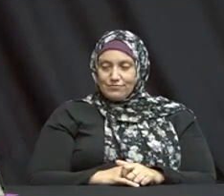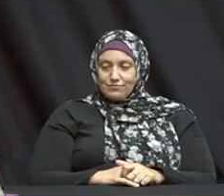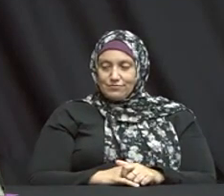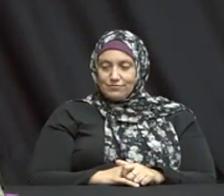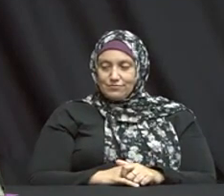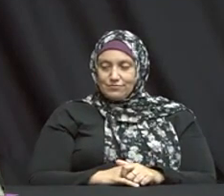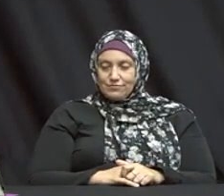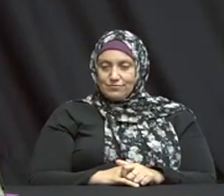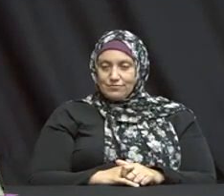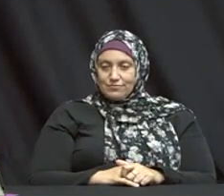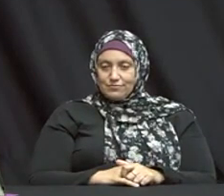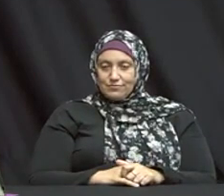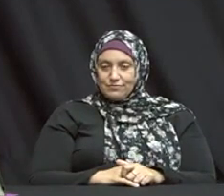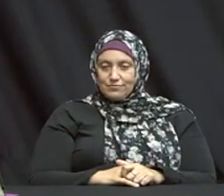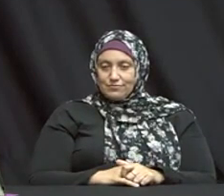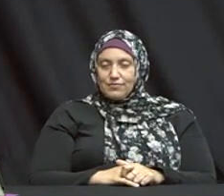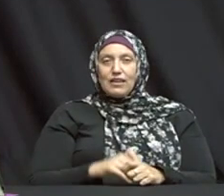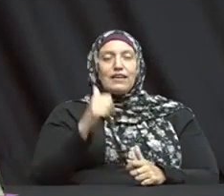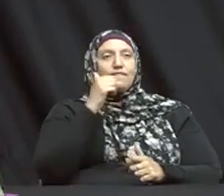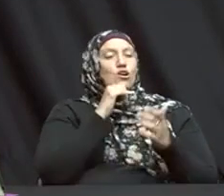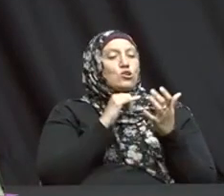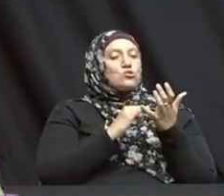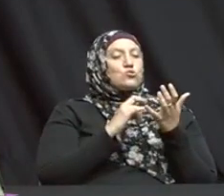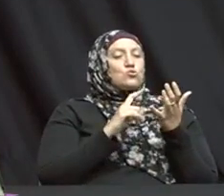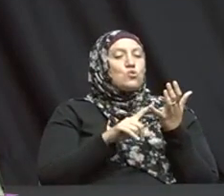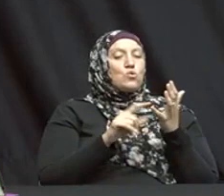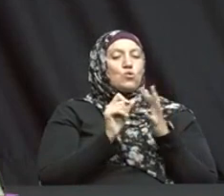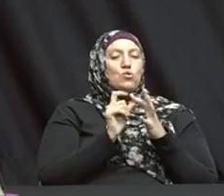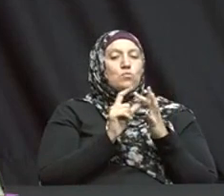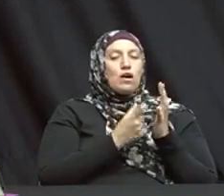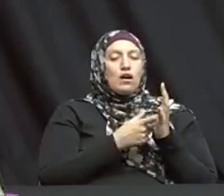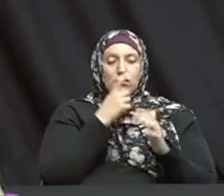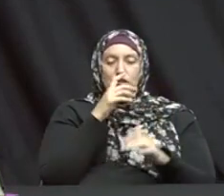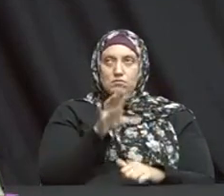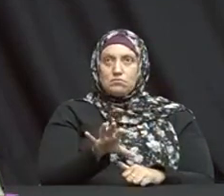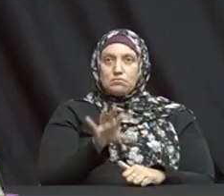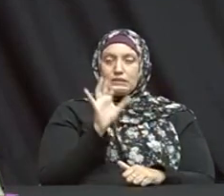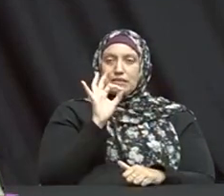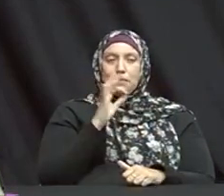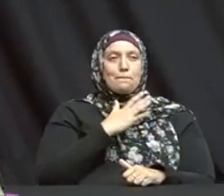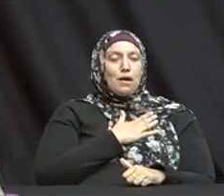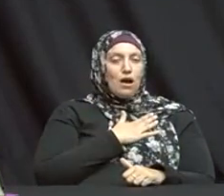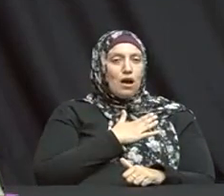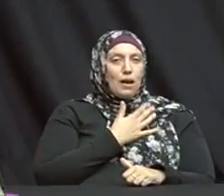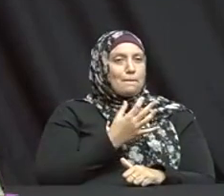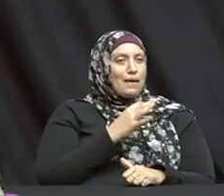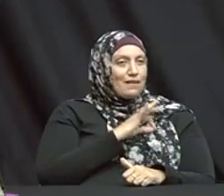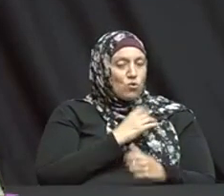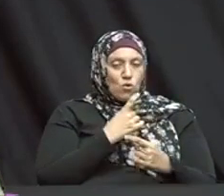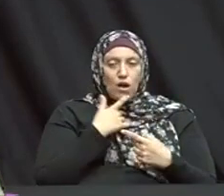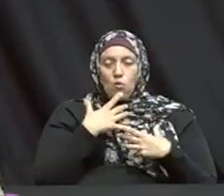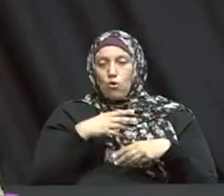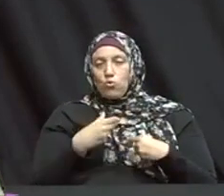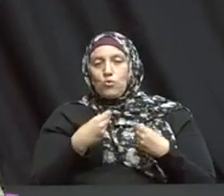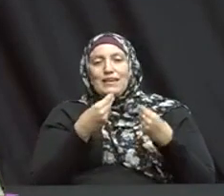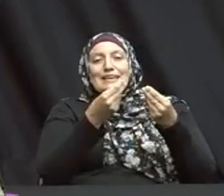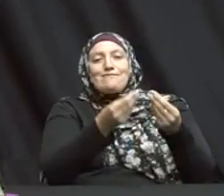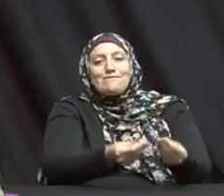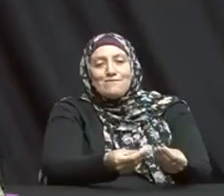a beneficiary or beneficiaries, but superannuation, it means it is my earning saved for